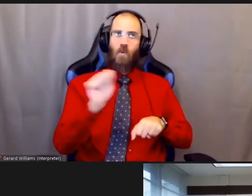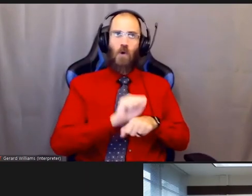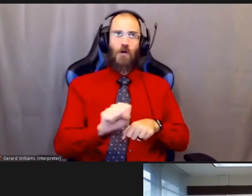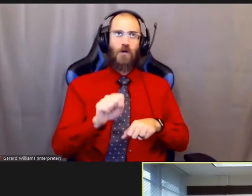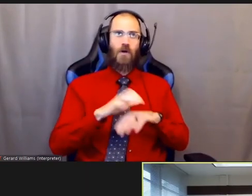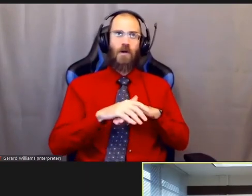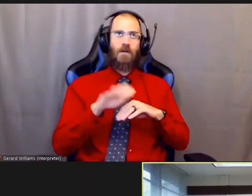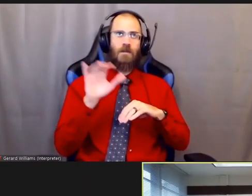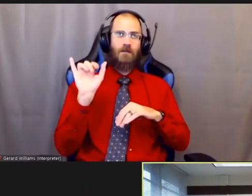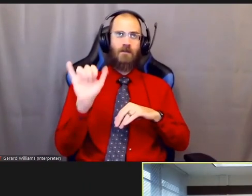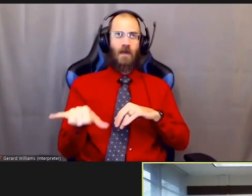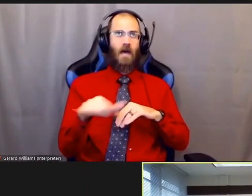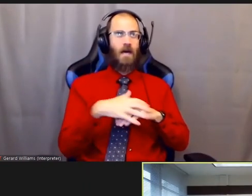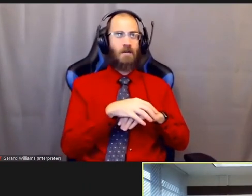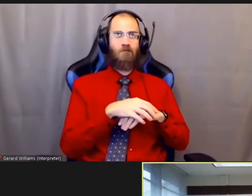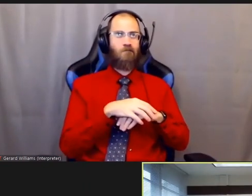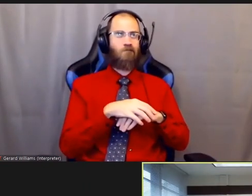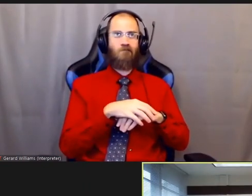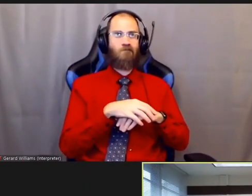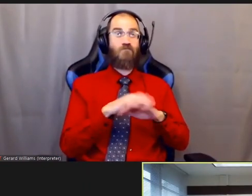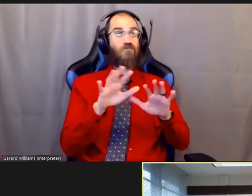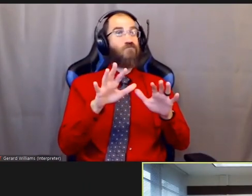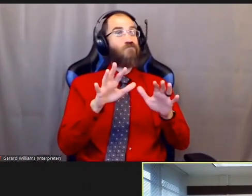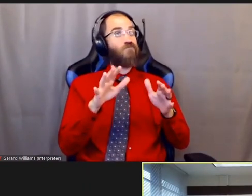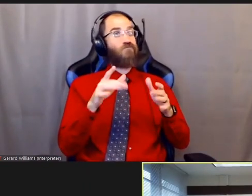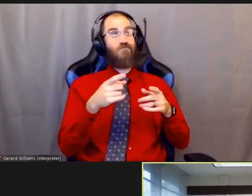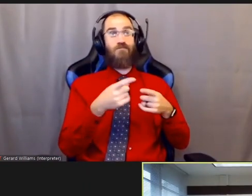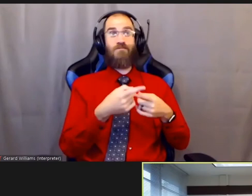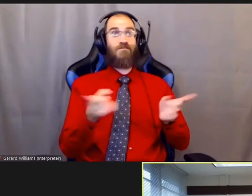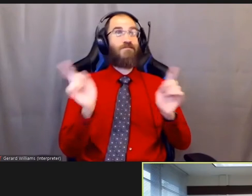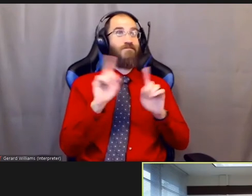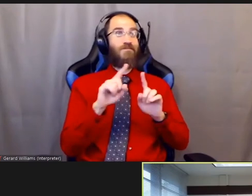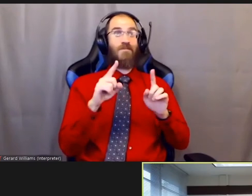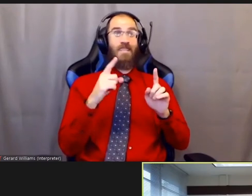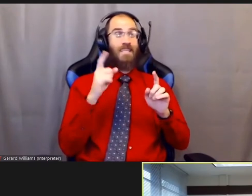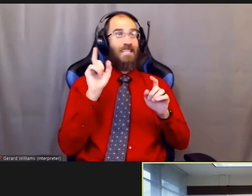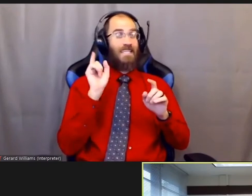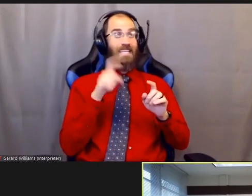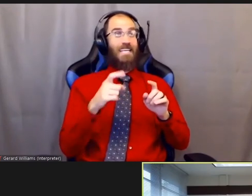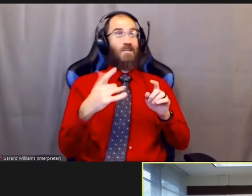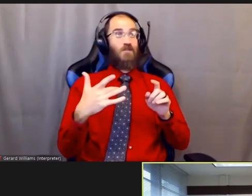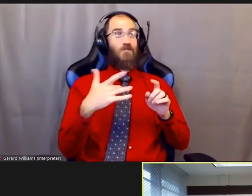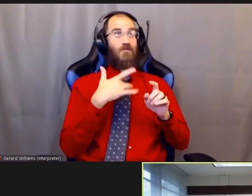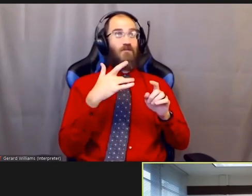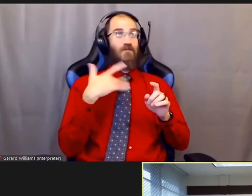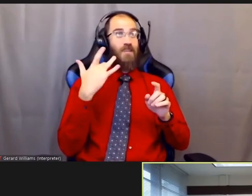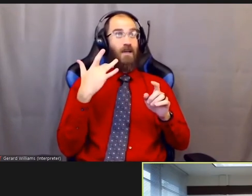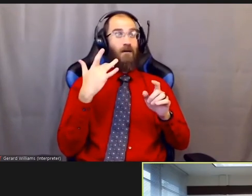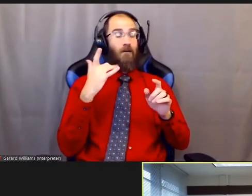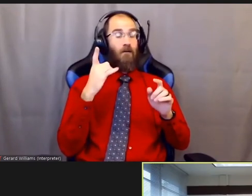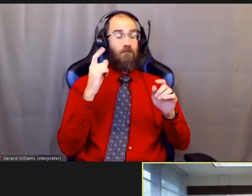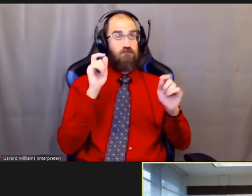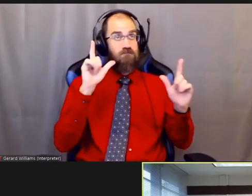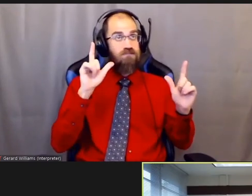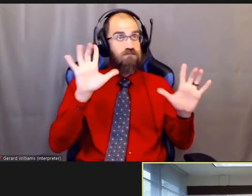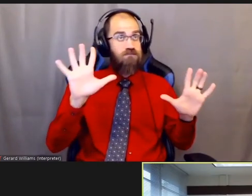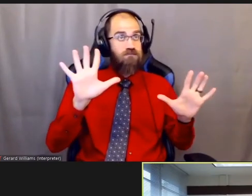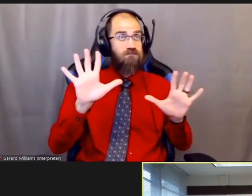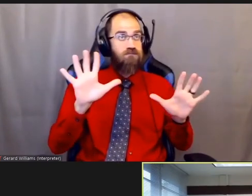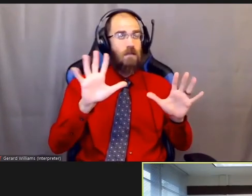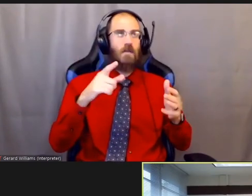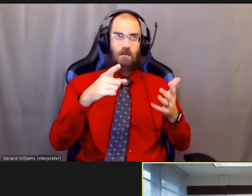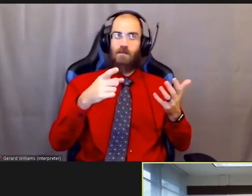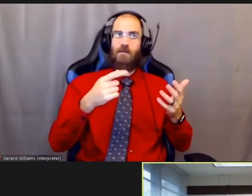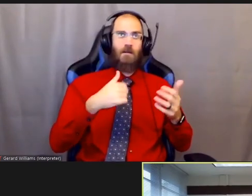anybody who needs to get a shot of what needs to be done, I'd be glad to host you out